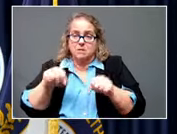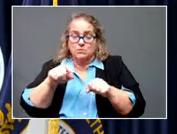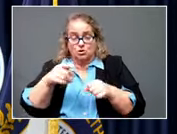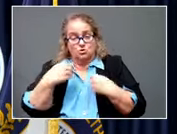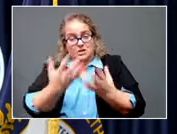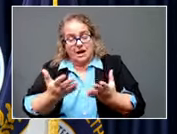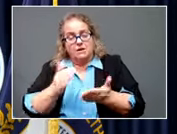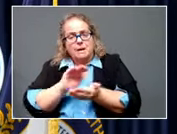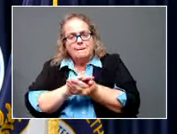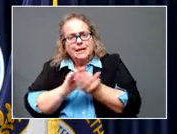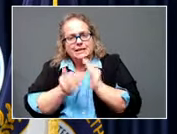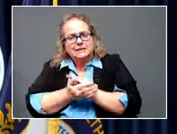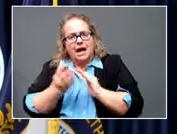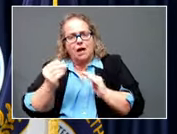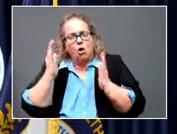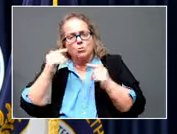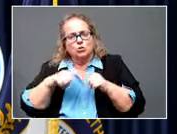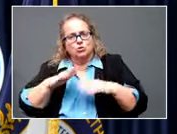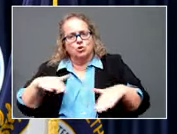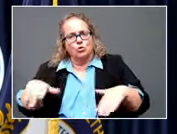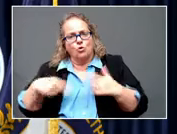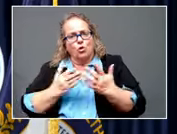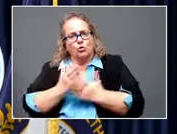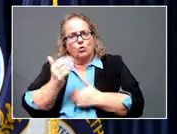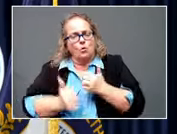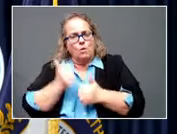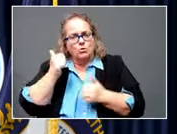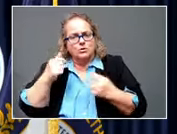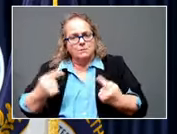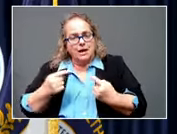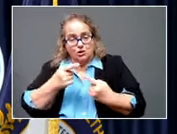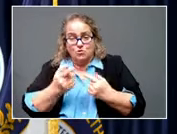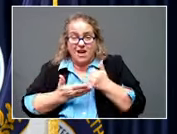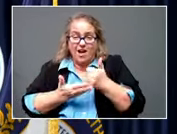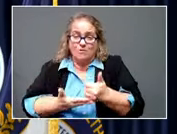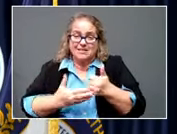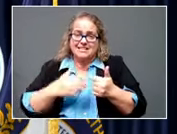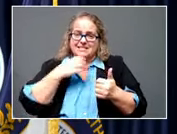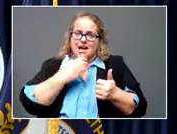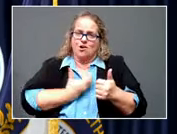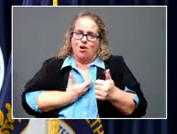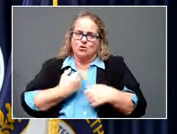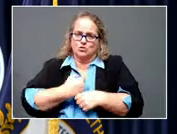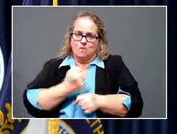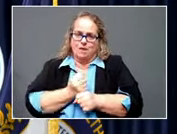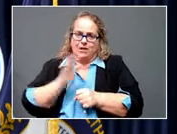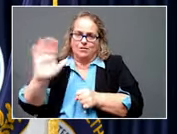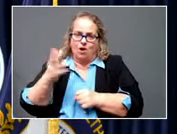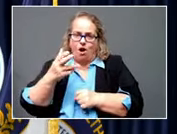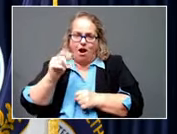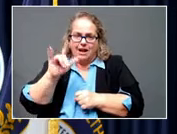pain. You helped Santa so he could make their holiday special, even if Christmas looked different for them this year.